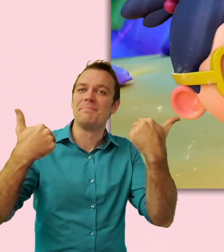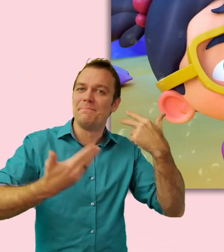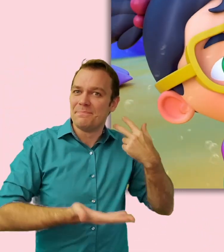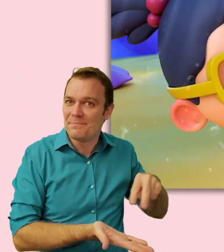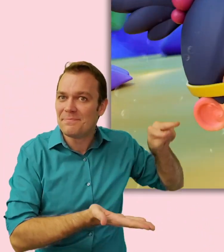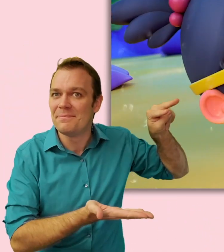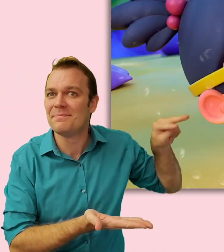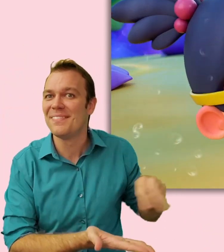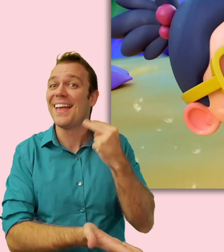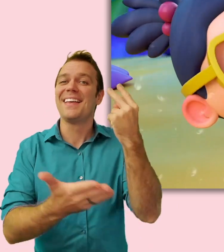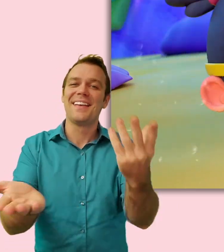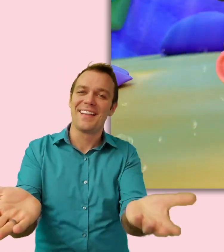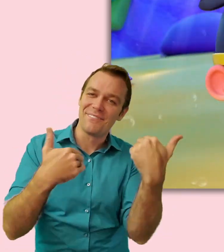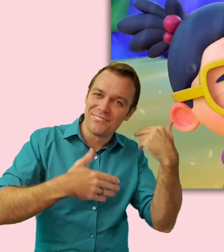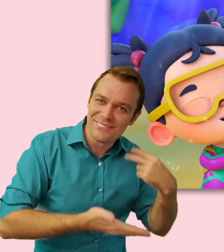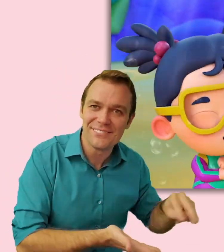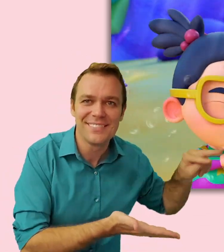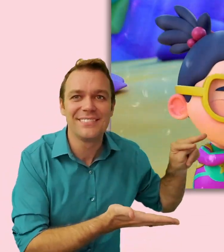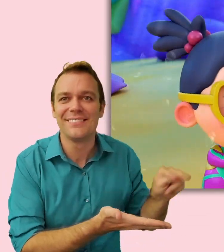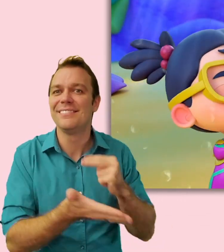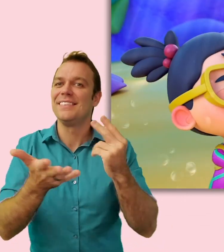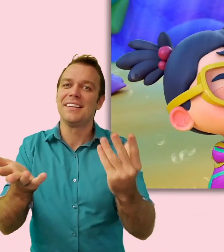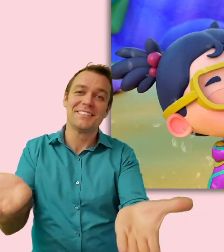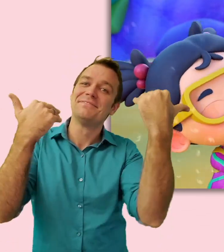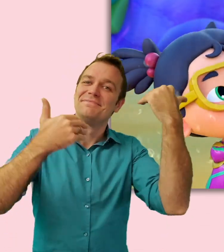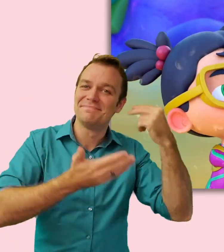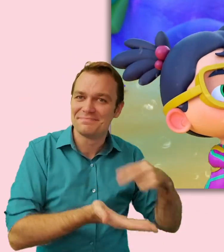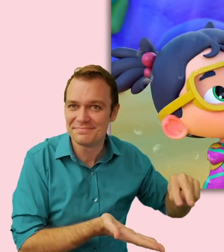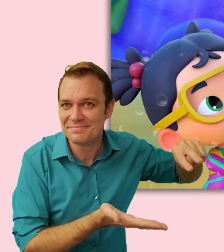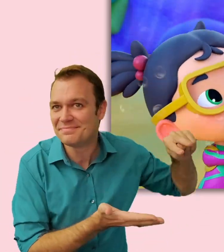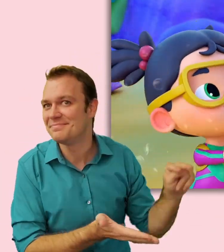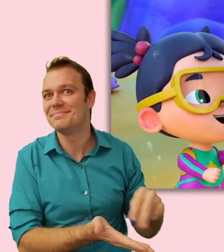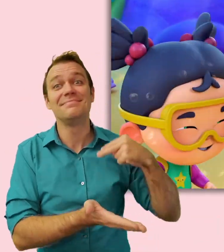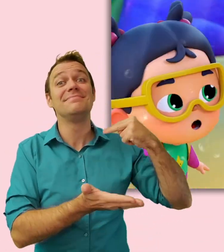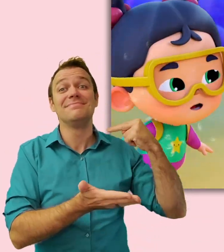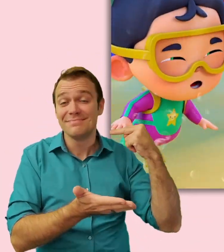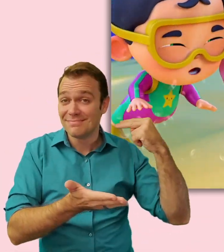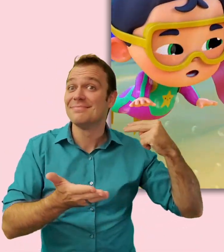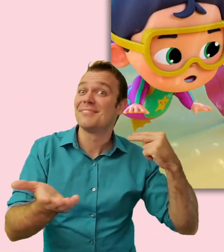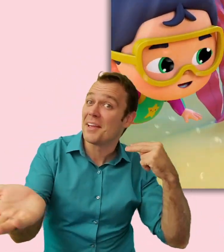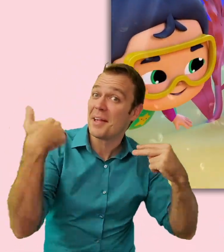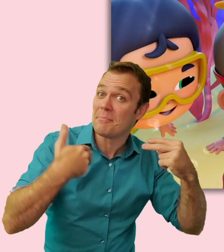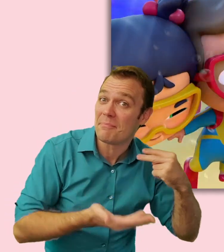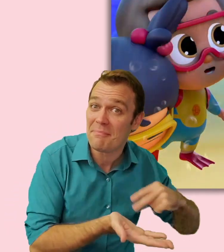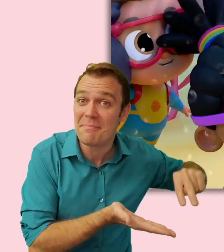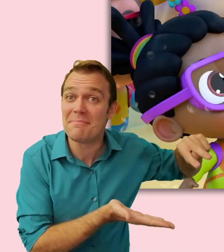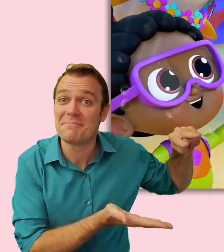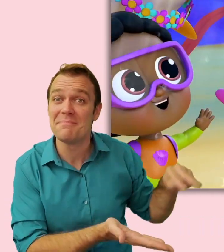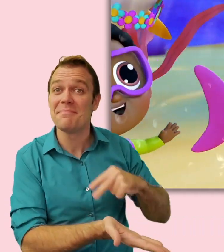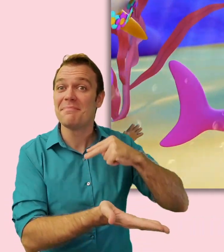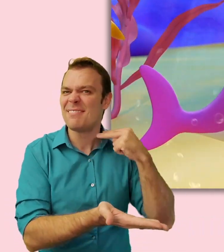go dance do do do do do. Let's go dance do do do do do. Let's go dance do do do do do. Let's